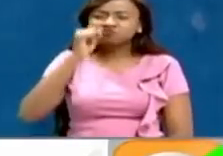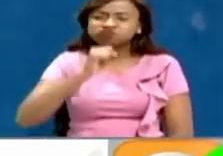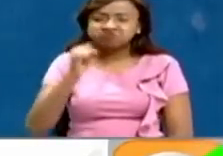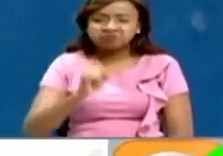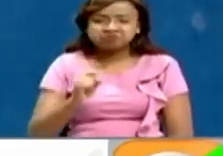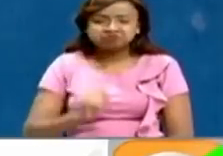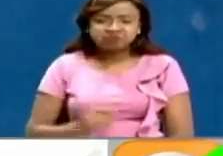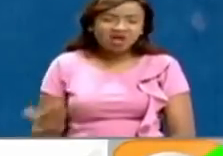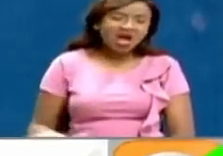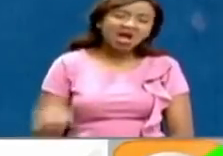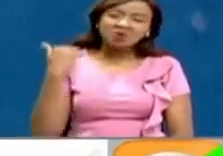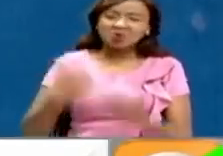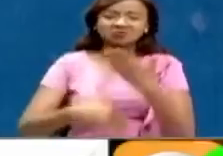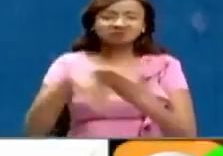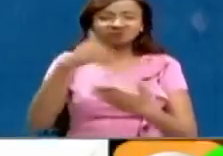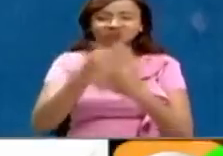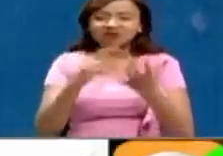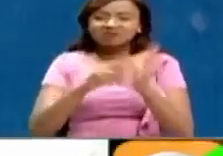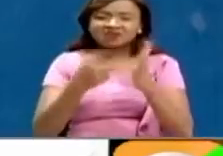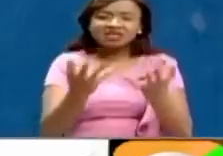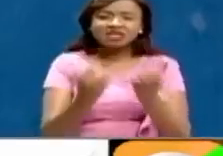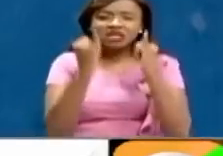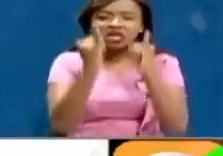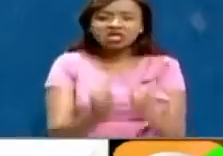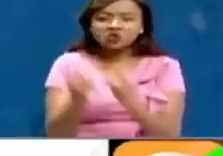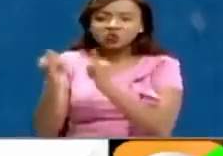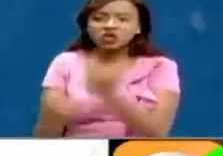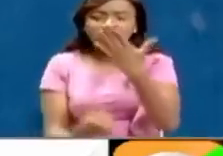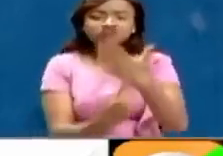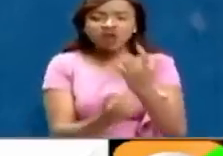continues to witness introduction of new and more modern equipped hotels, upping competition.